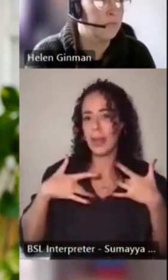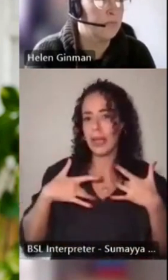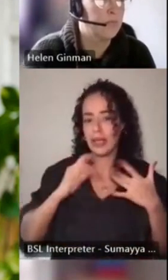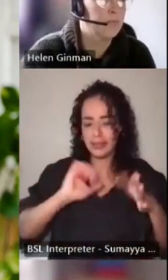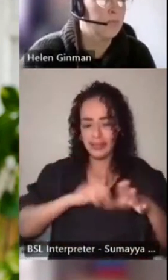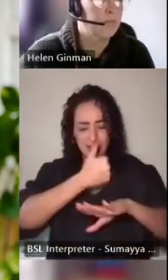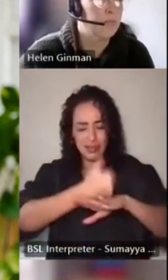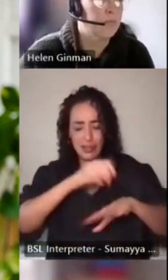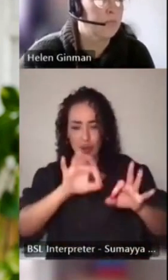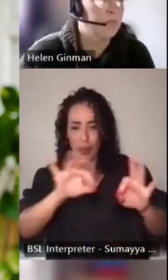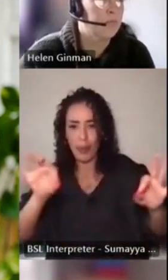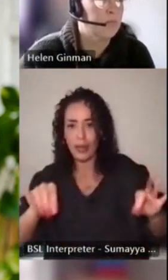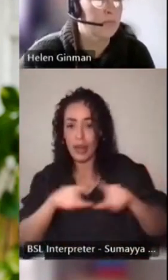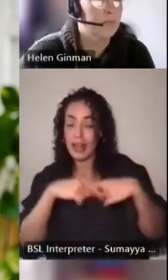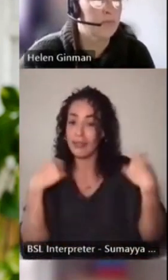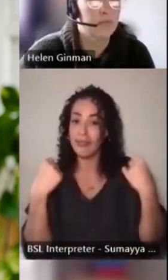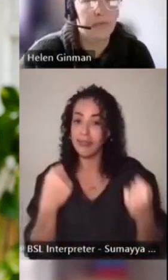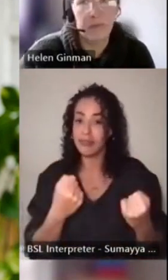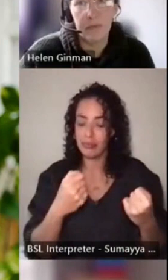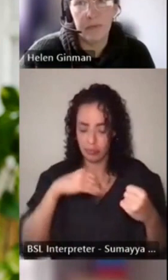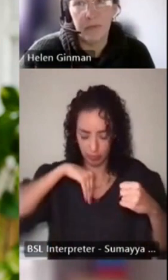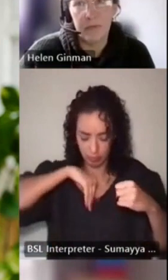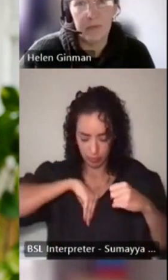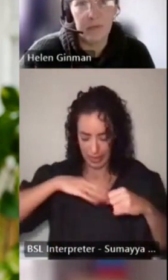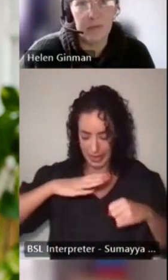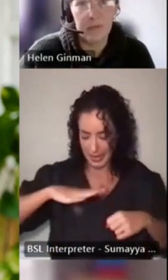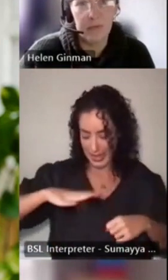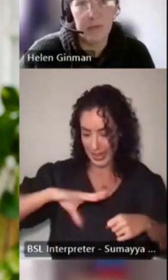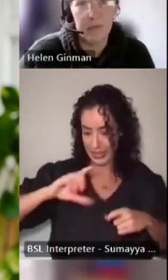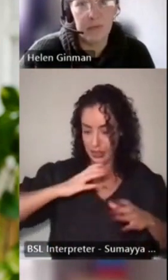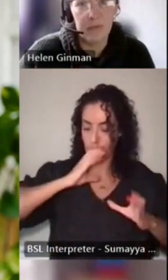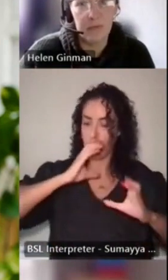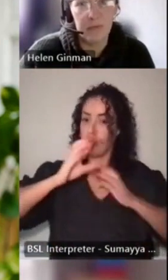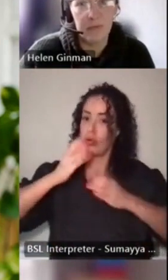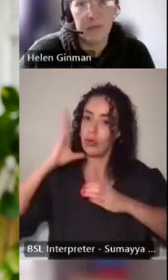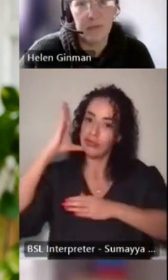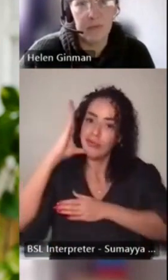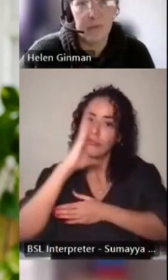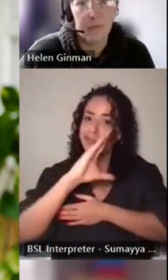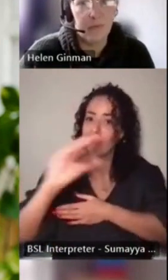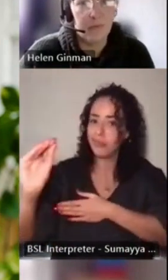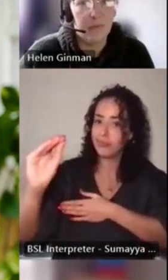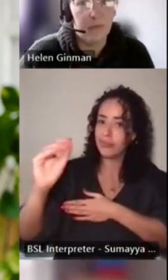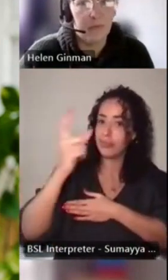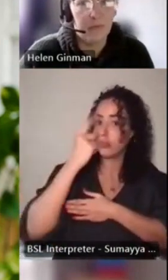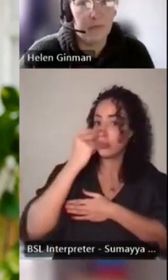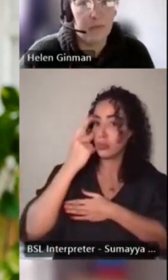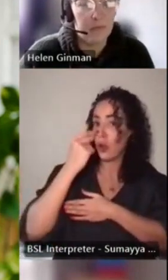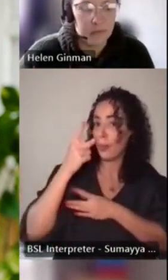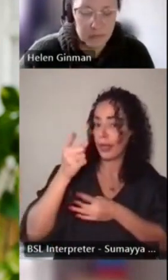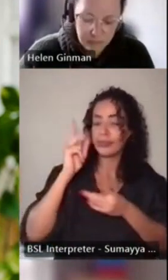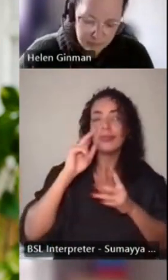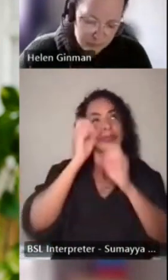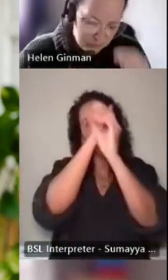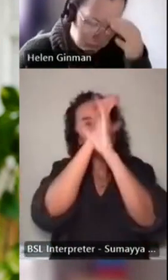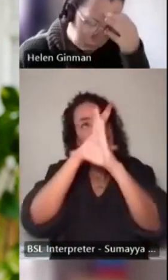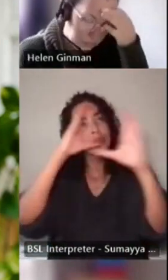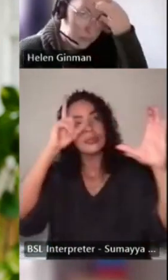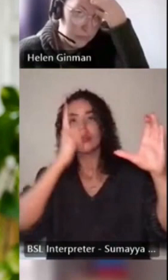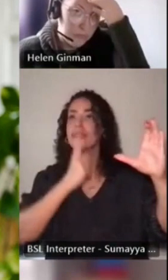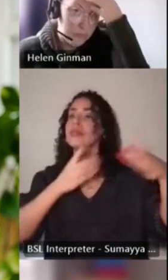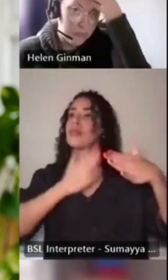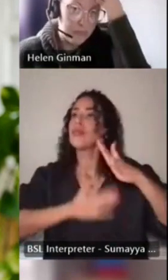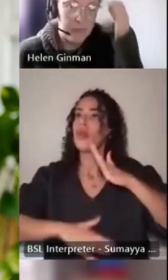assertively communicate your needs. So, for example, you might visualize yourself calmly but firmly speaking up